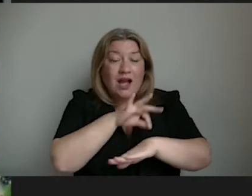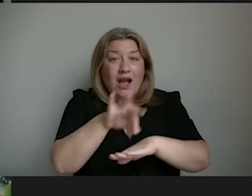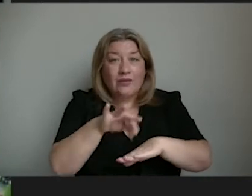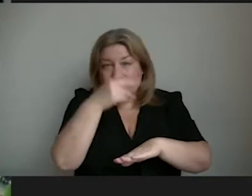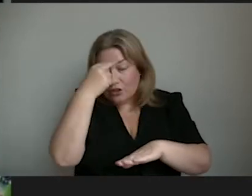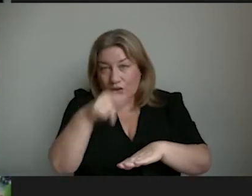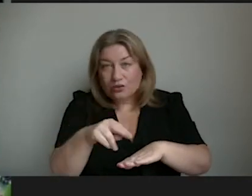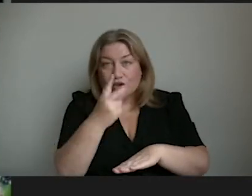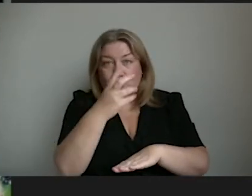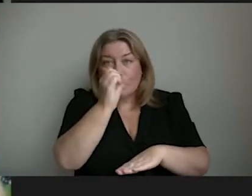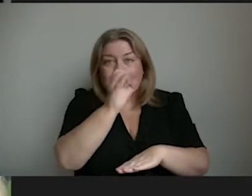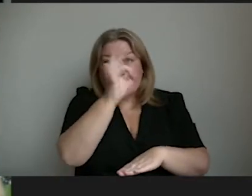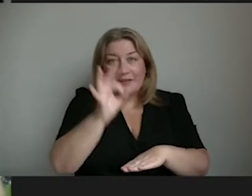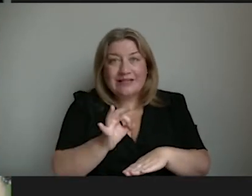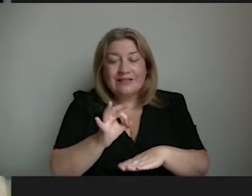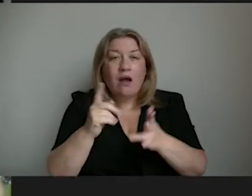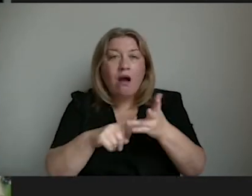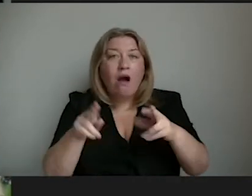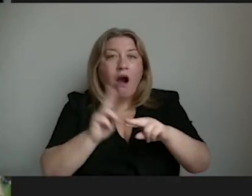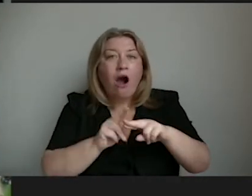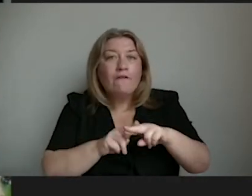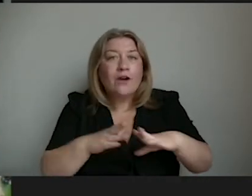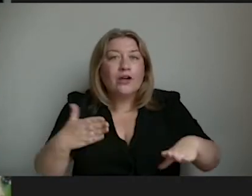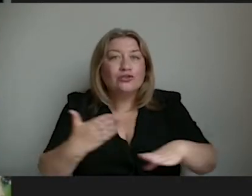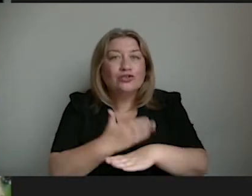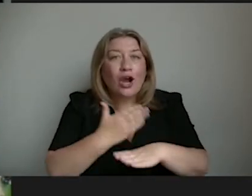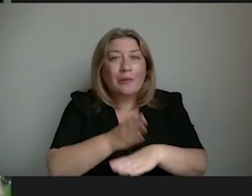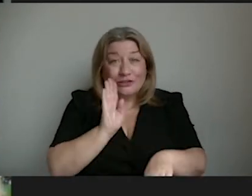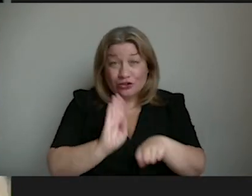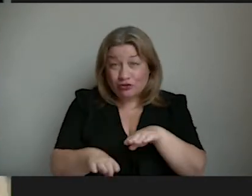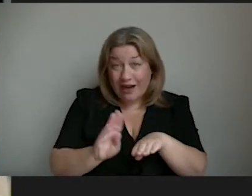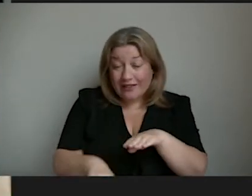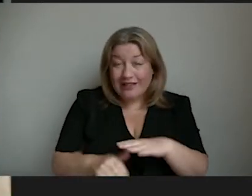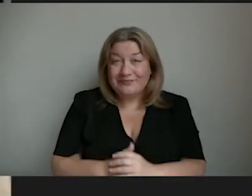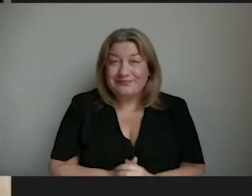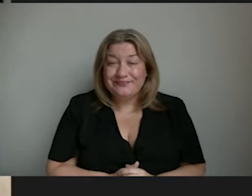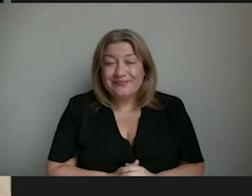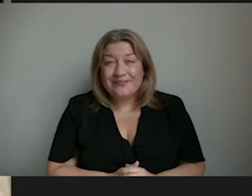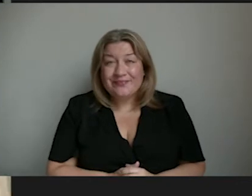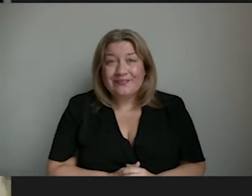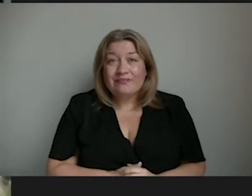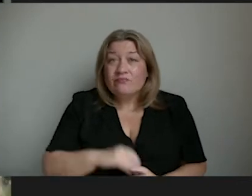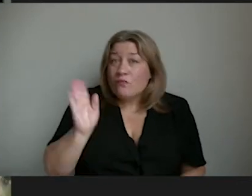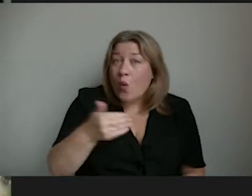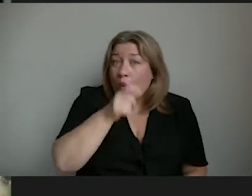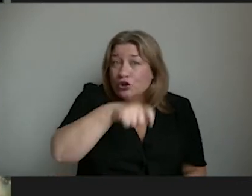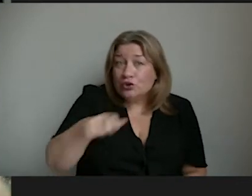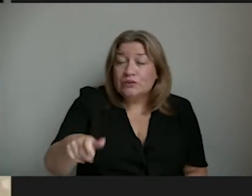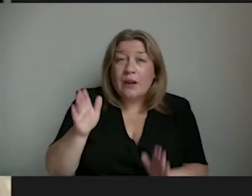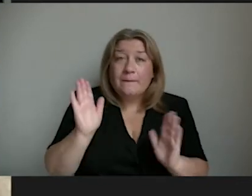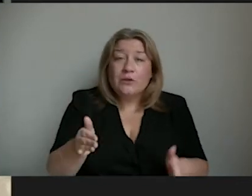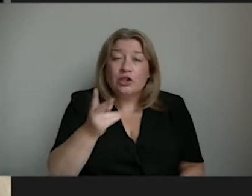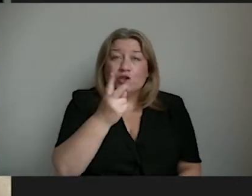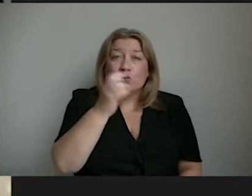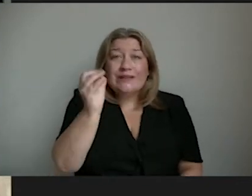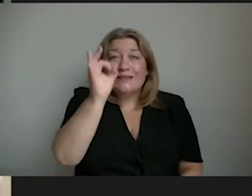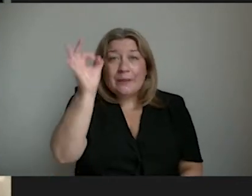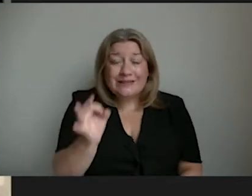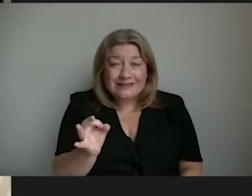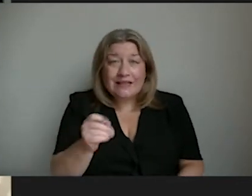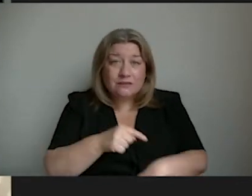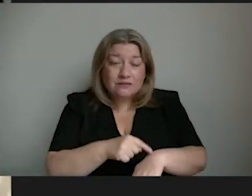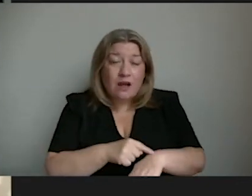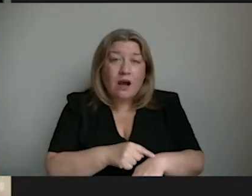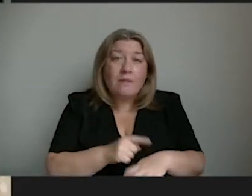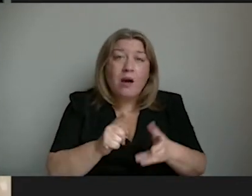in college actually make up something called your 20% off the job training. So every learner has to complete something known